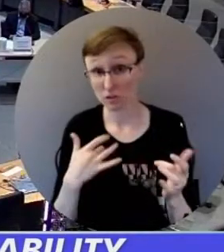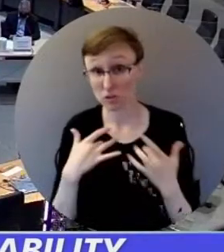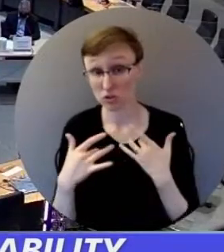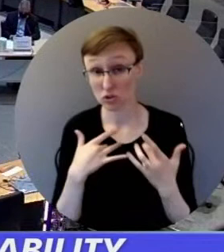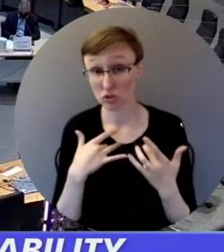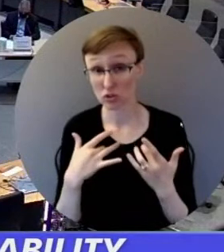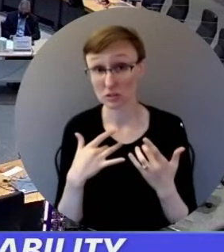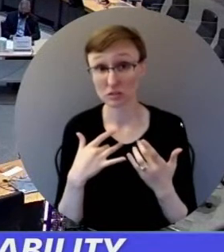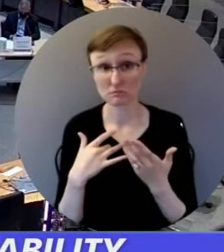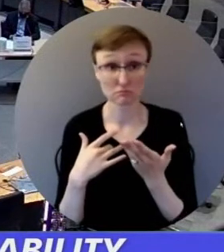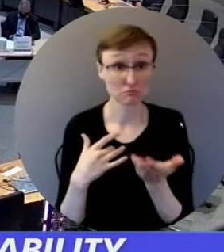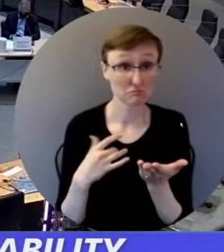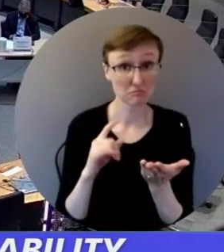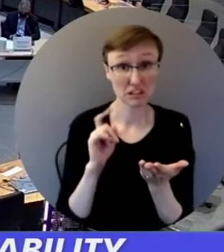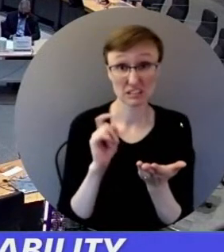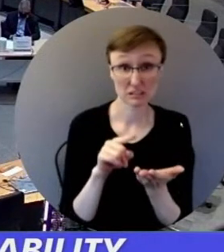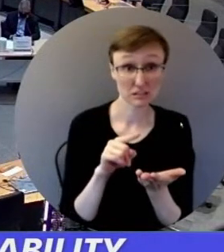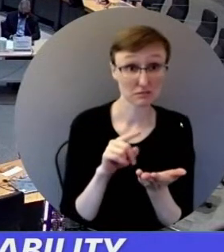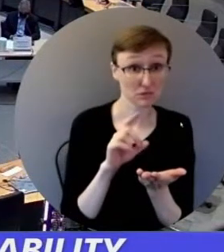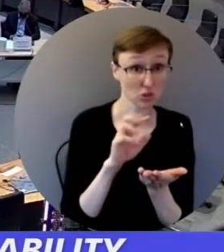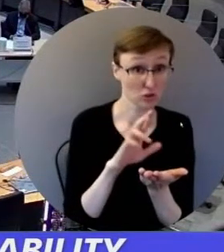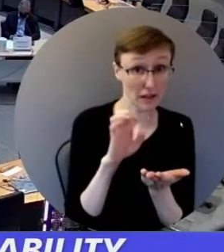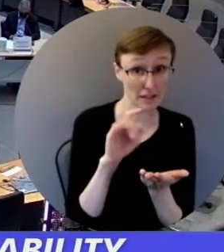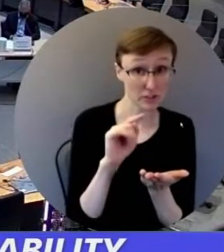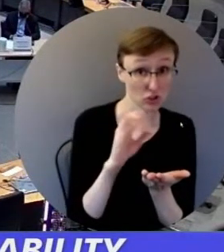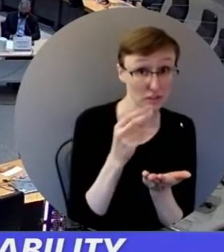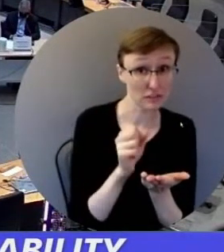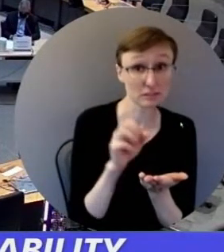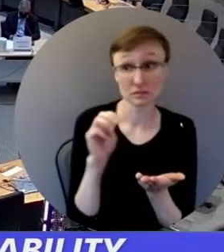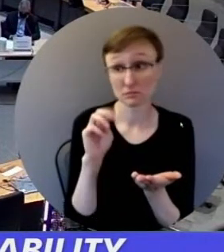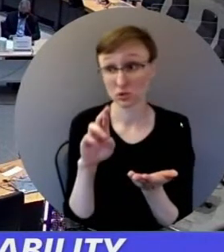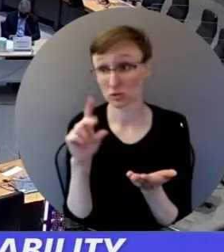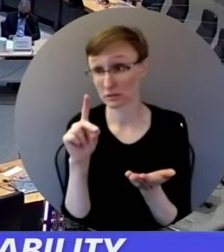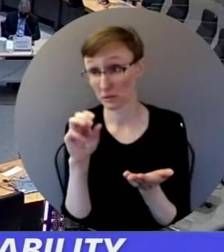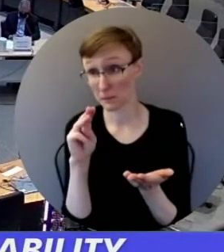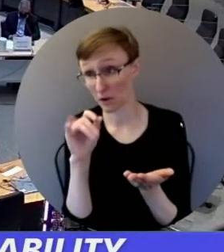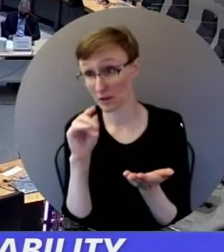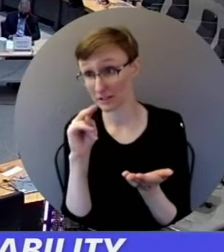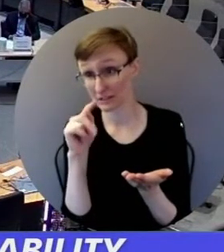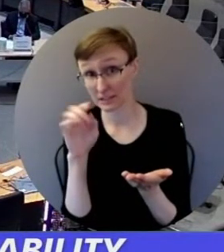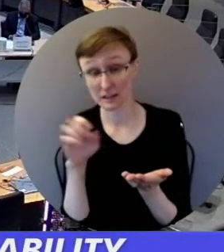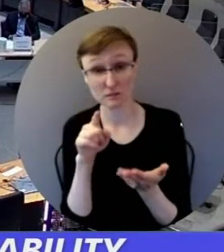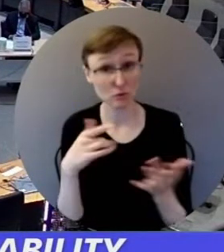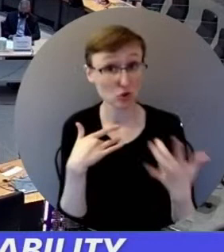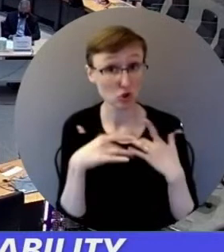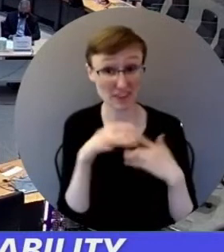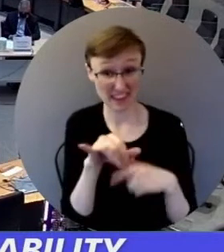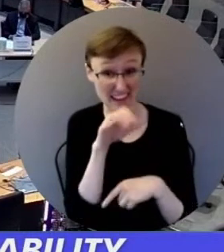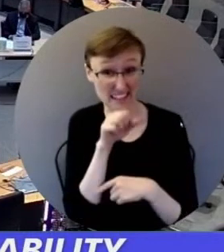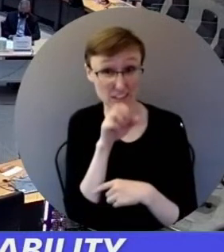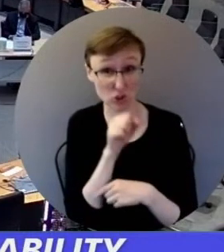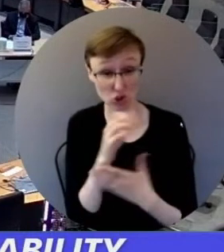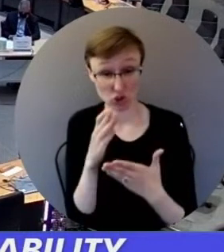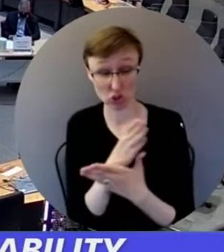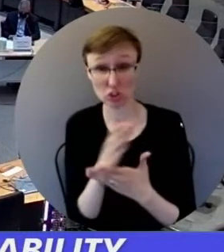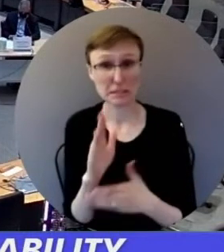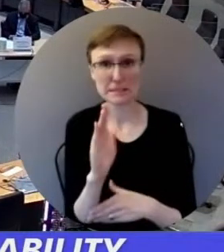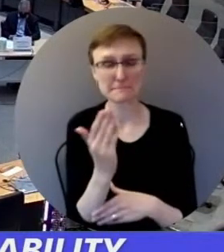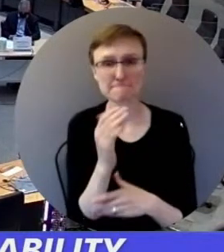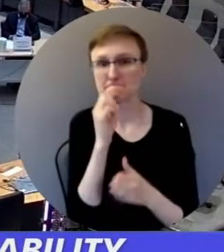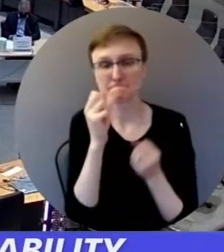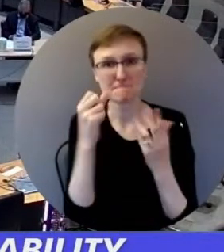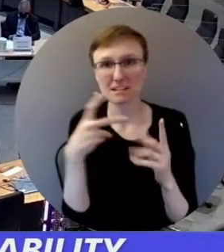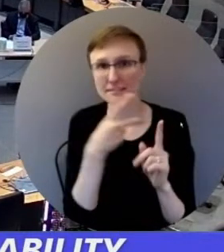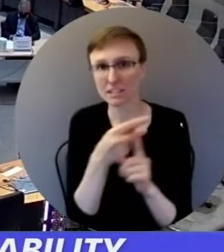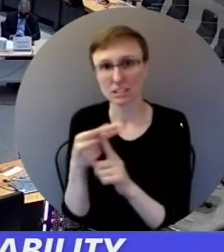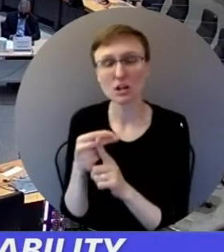Mr. DeMonte, are you still concerned about that age group maybe not getting vaccinated, or is it just a matter of the fact that there's just so many